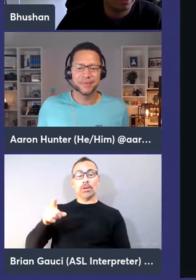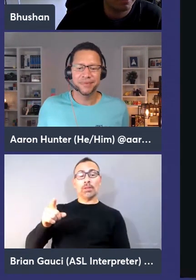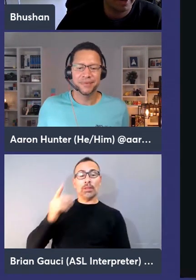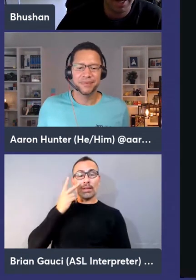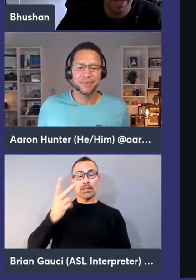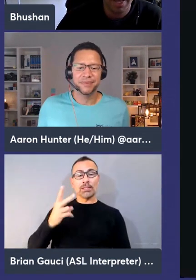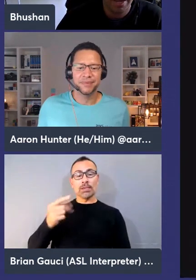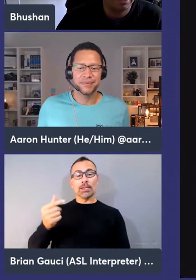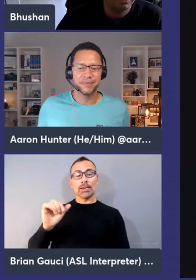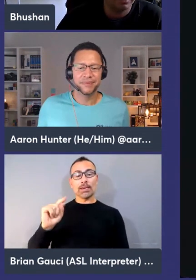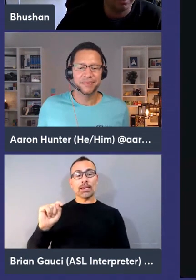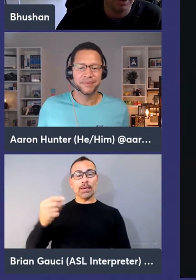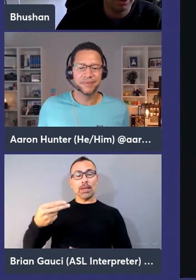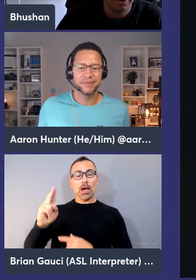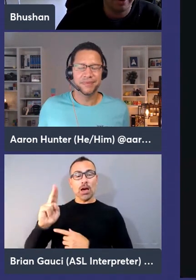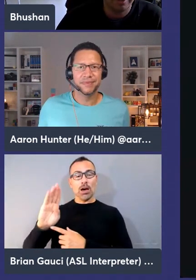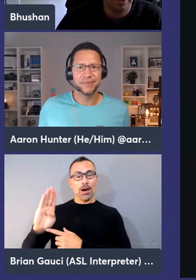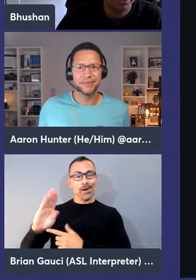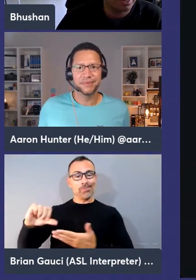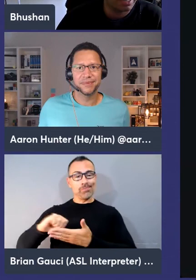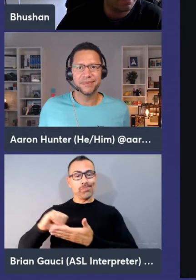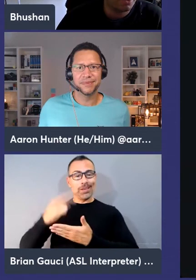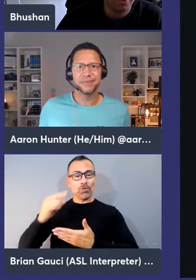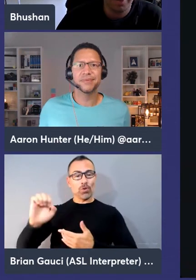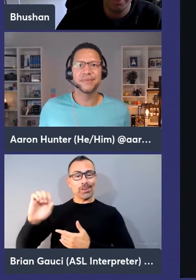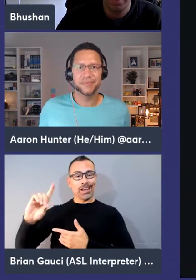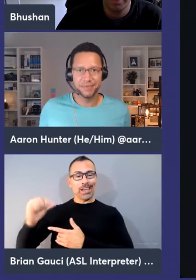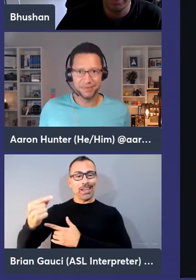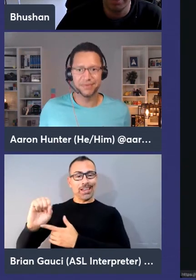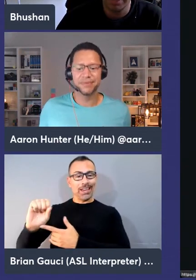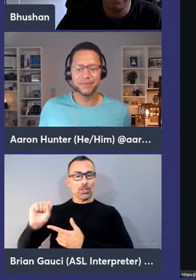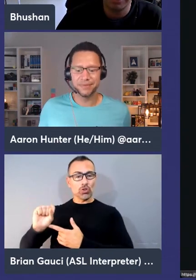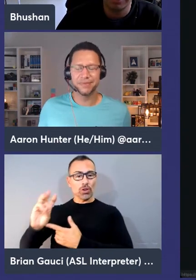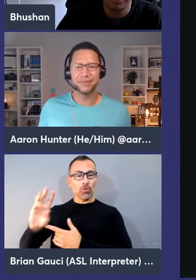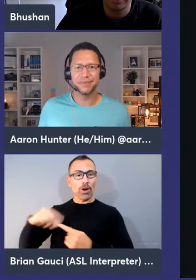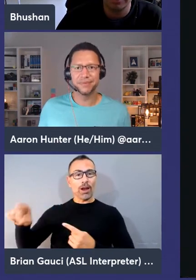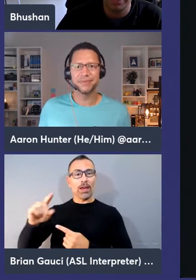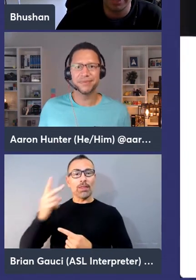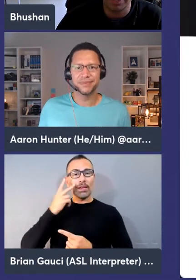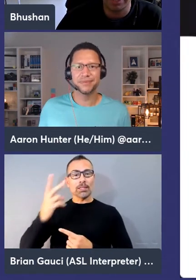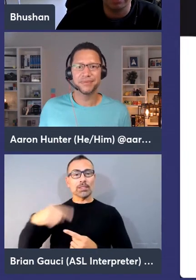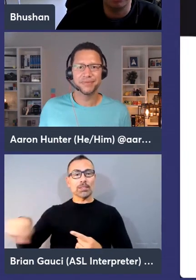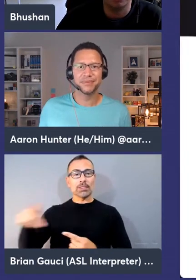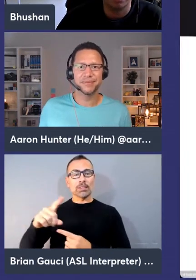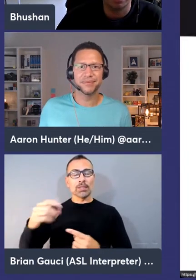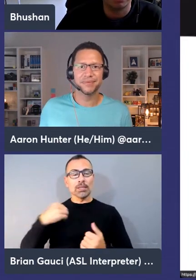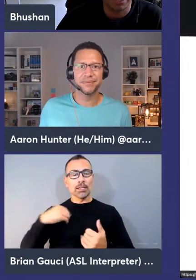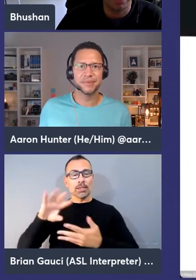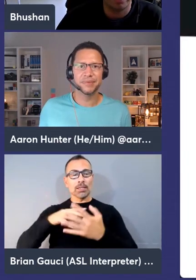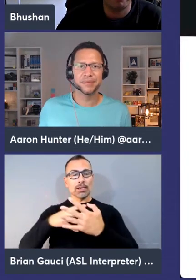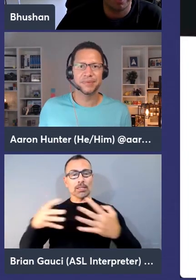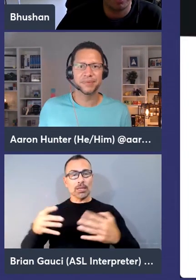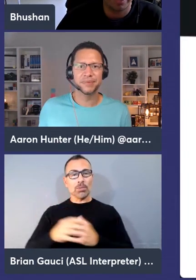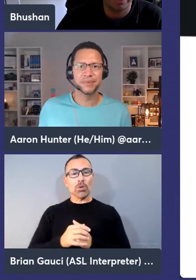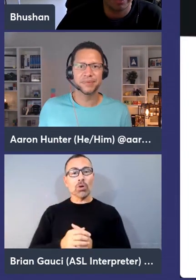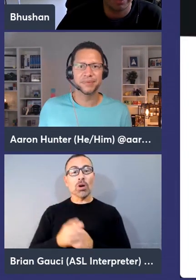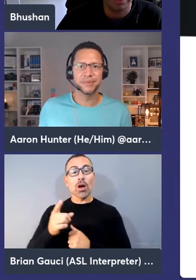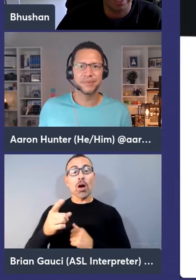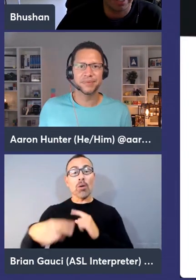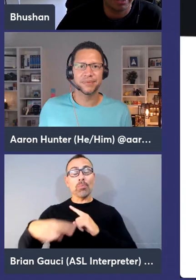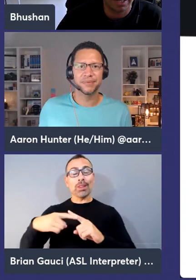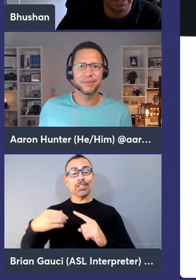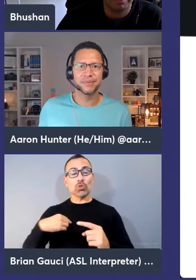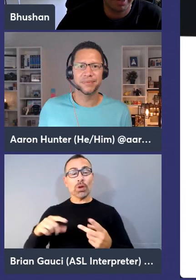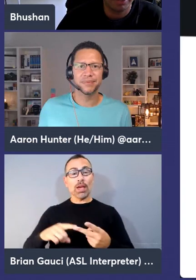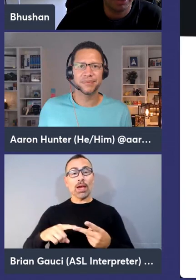Edge software and go through a quick start demo. They can also go to the IoT FleetWise